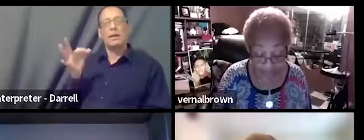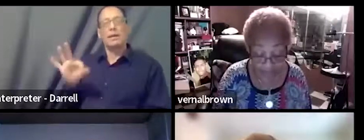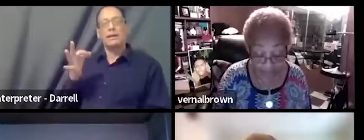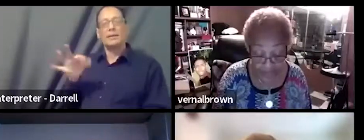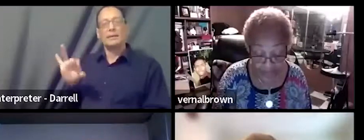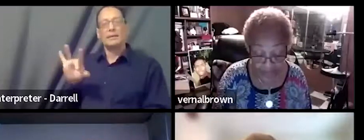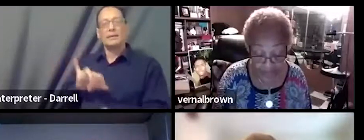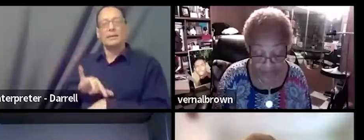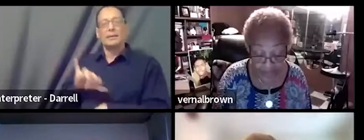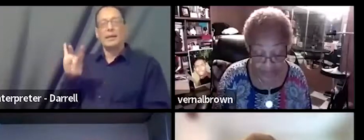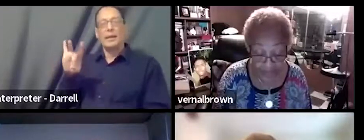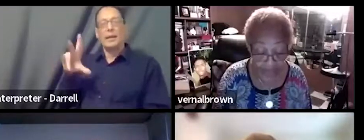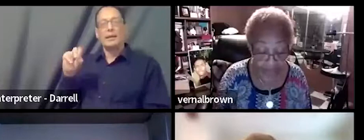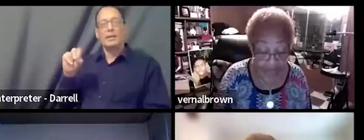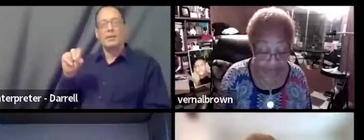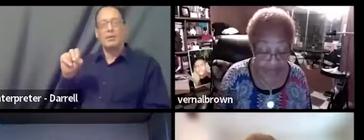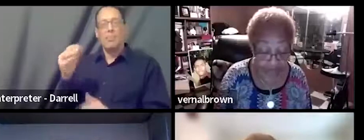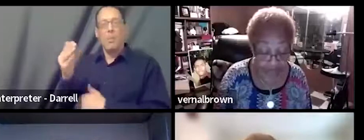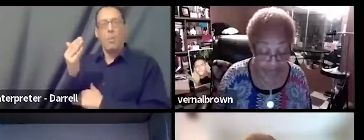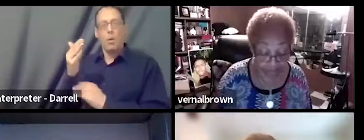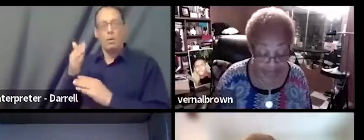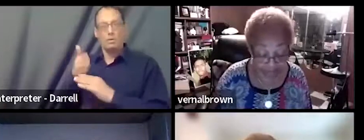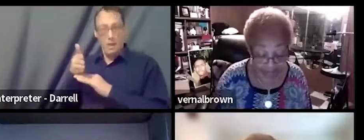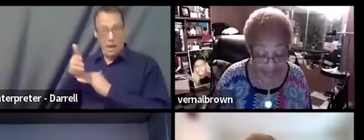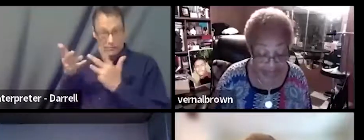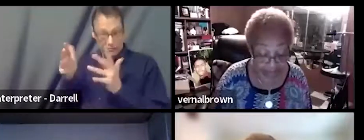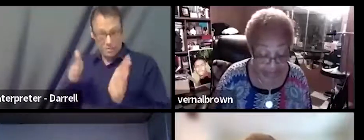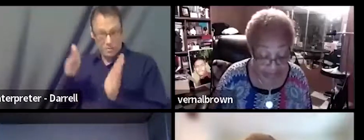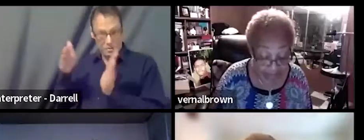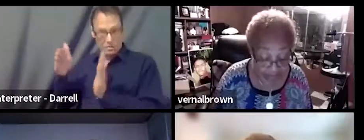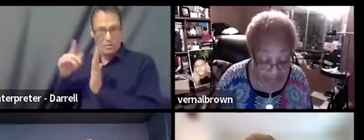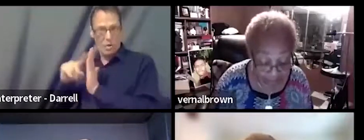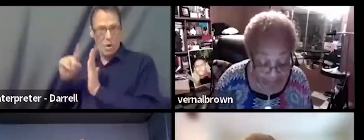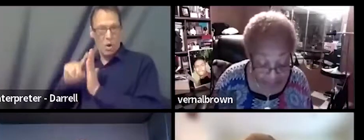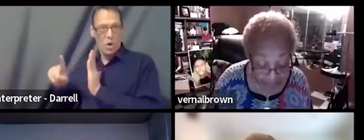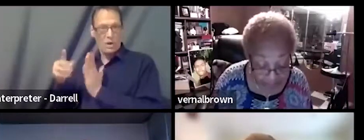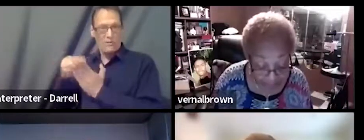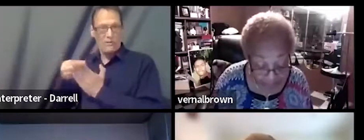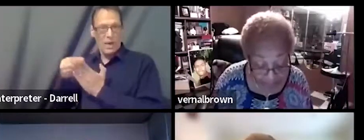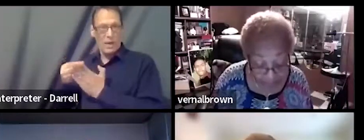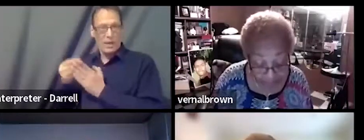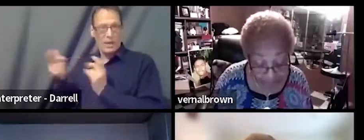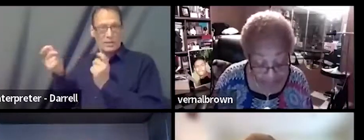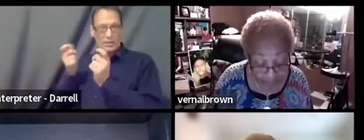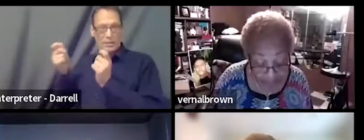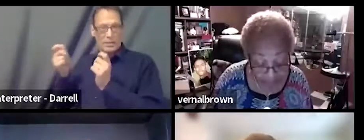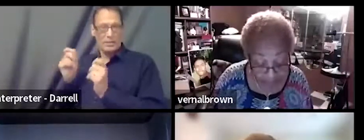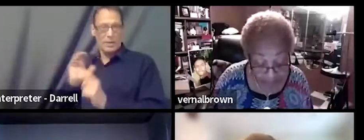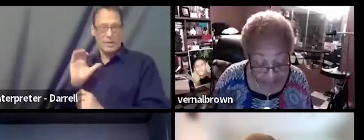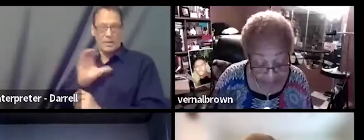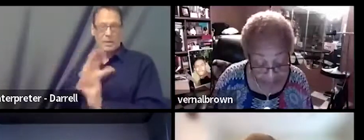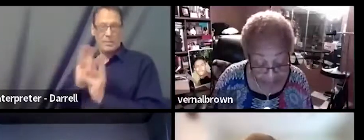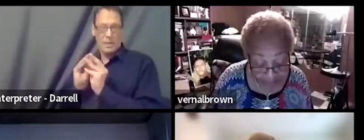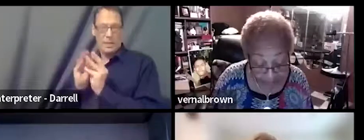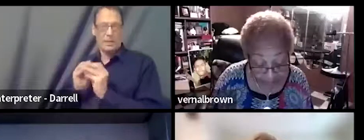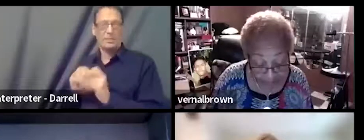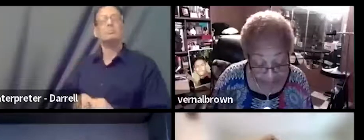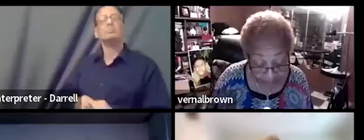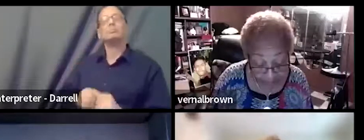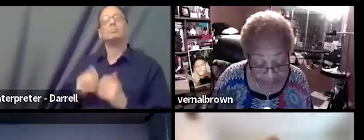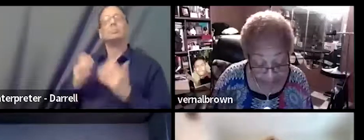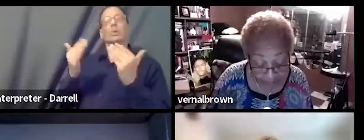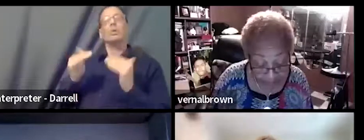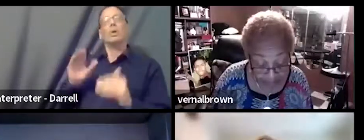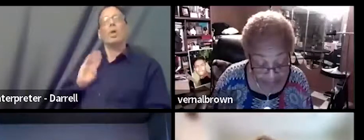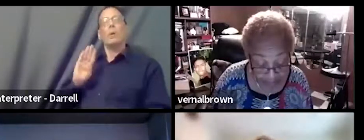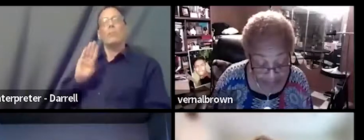8:30 a.m., immediately followed by the Audit, Finance, and Administration Committee meeting. And there will be a Board of Commissioners meeting held